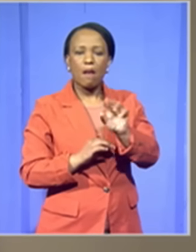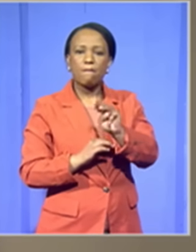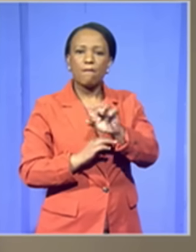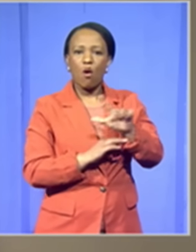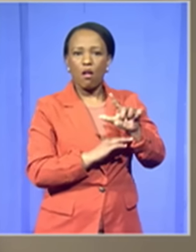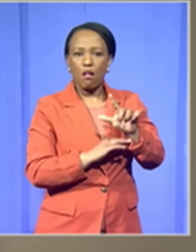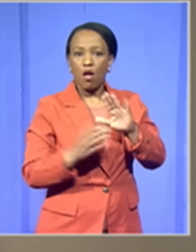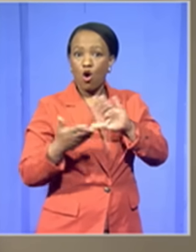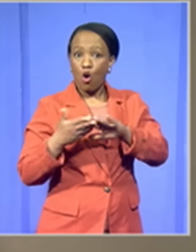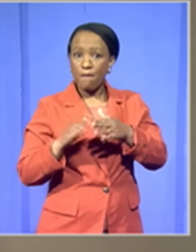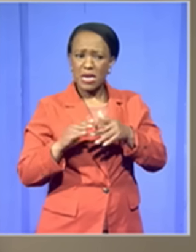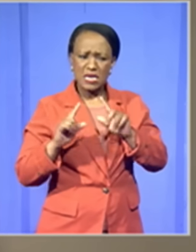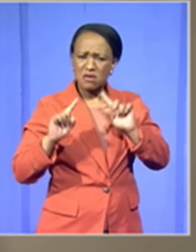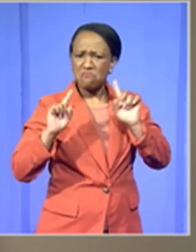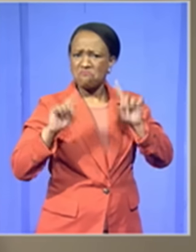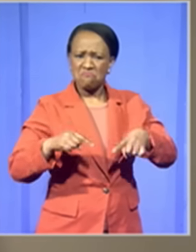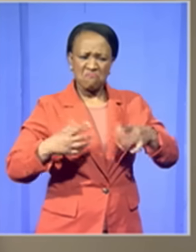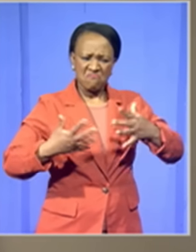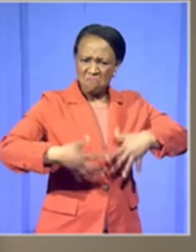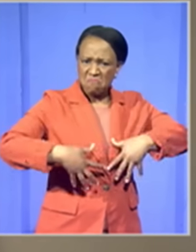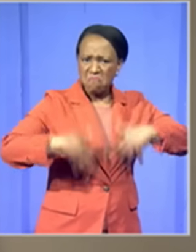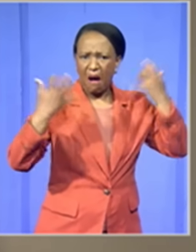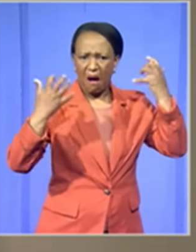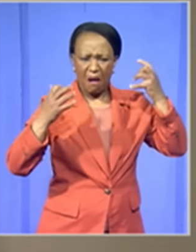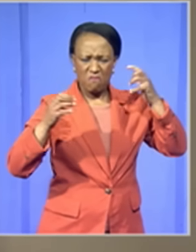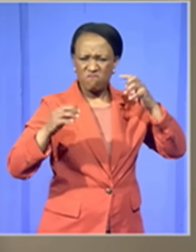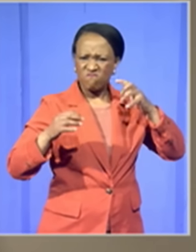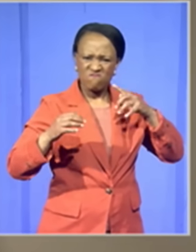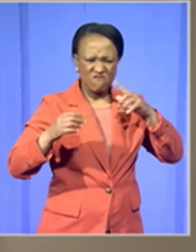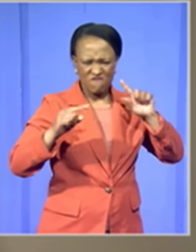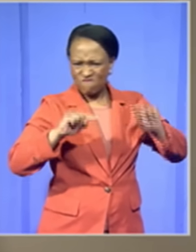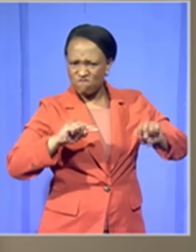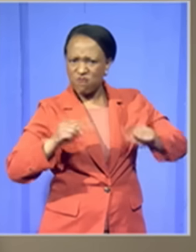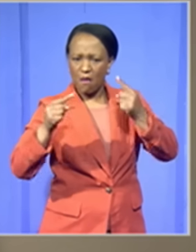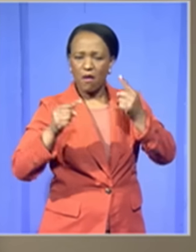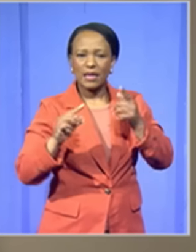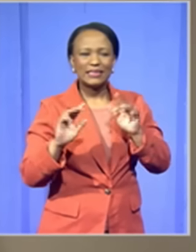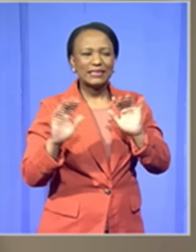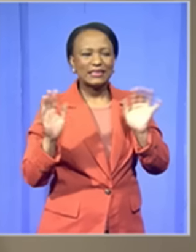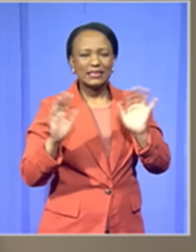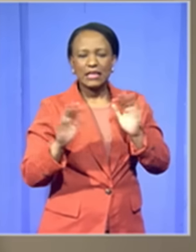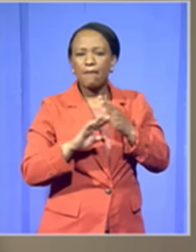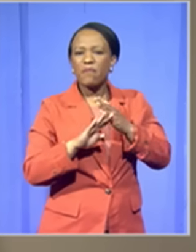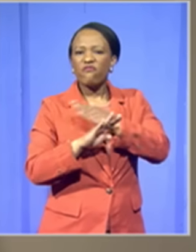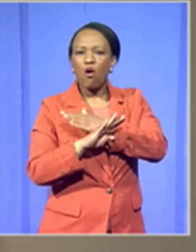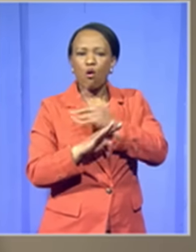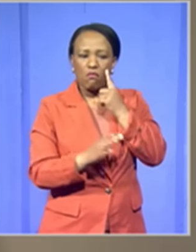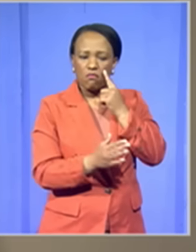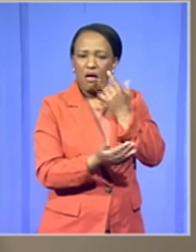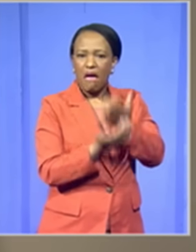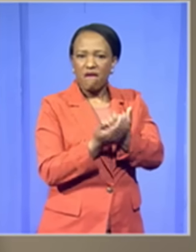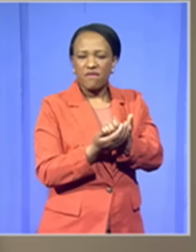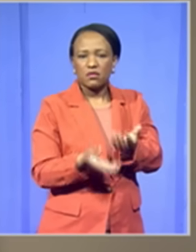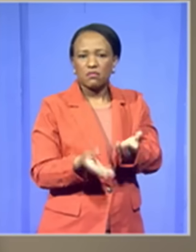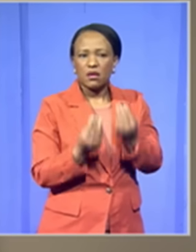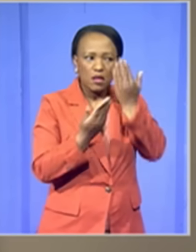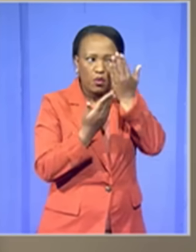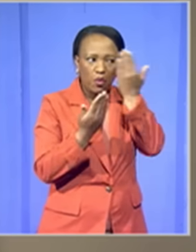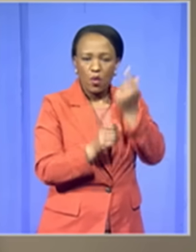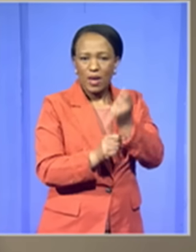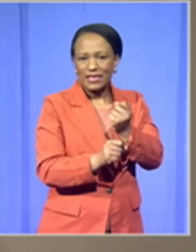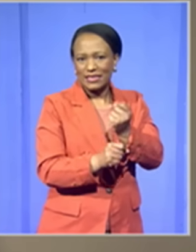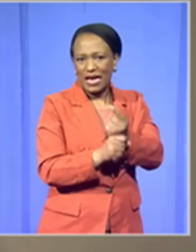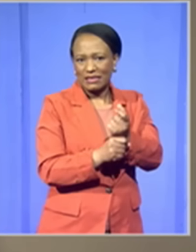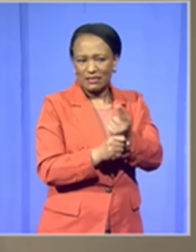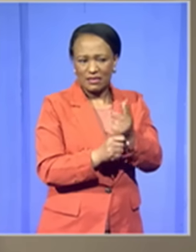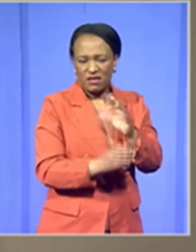tsogela industry ya ditekisi maatla ka ntle le go ba le botlhatsi goba gona go tseba go tsenelela gore e ka ba ka nnete ke industry ya ditekisi yeo e